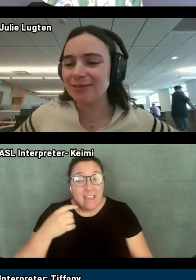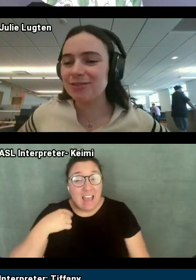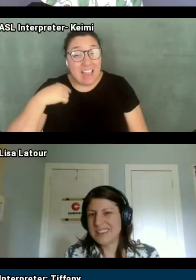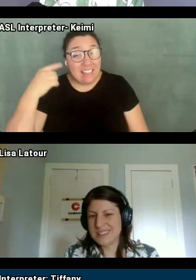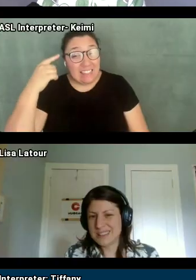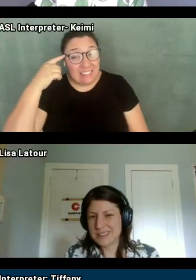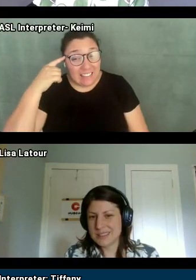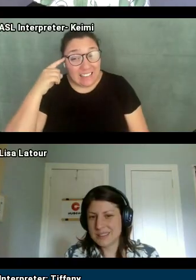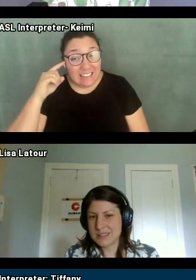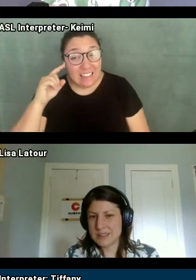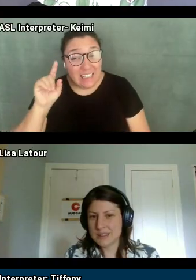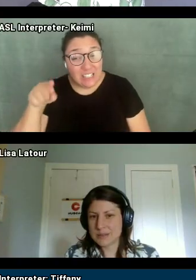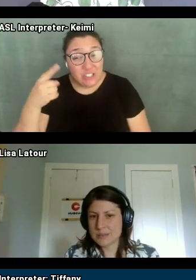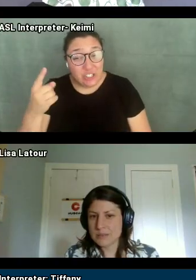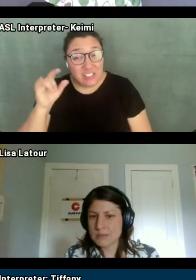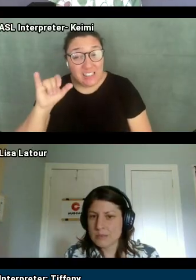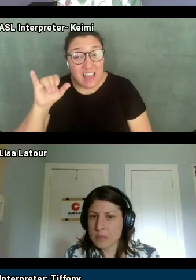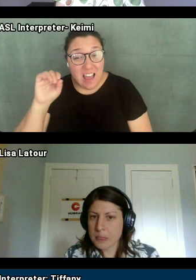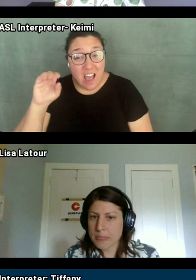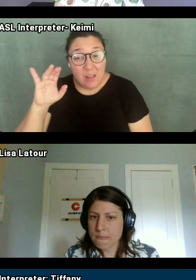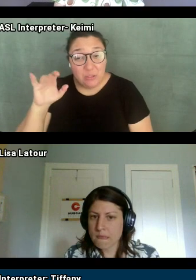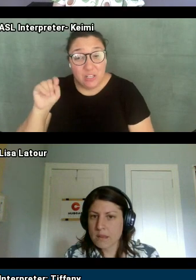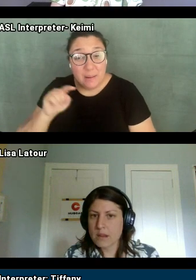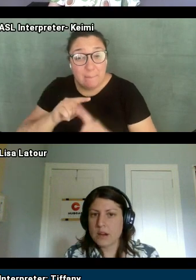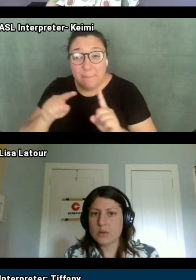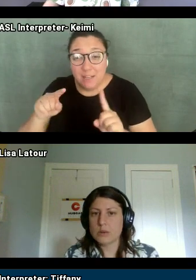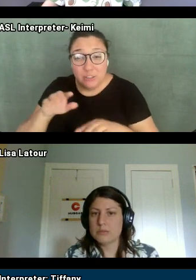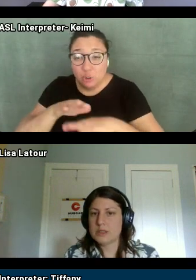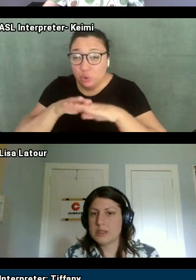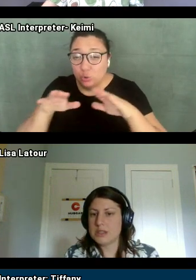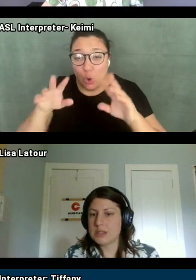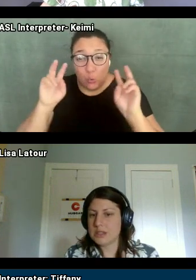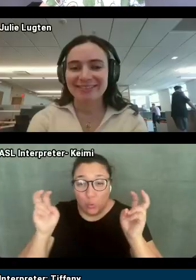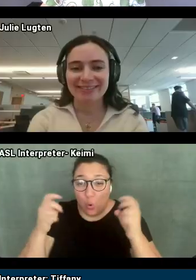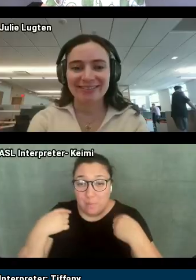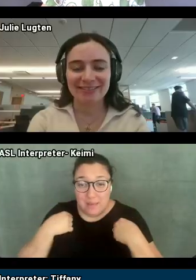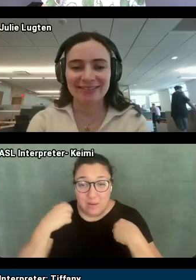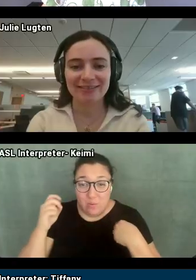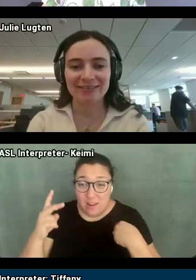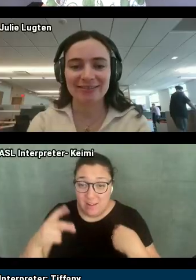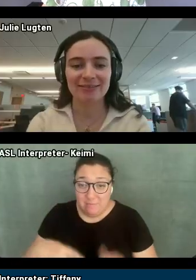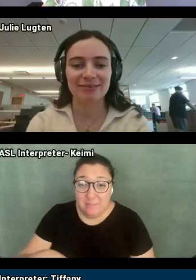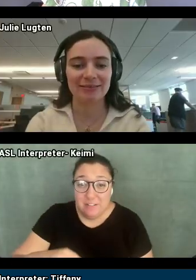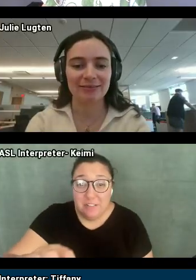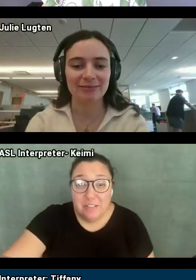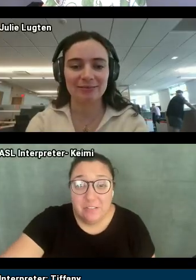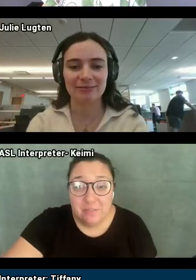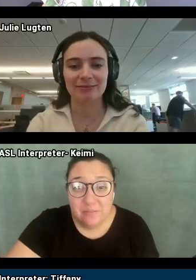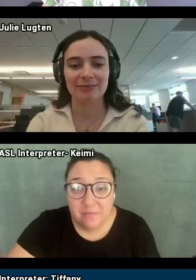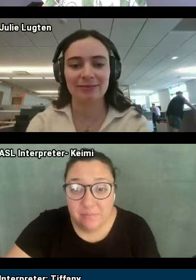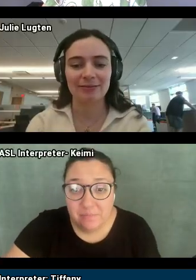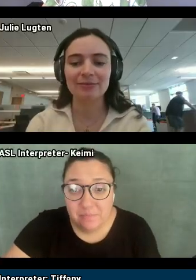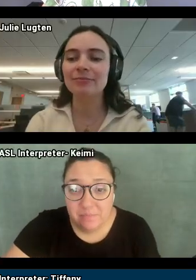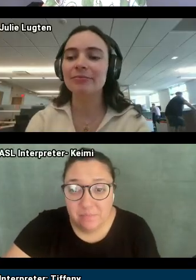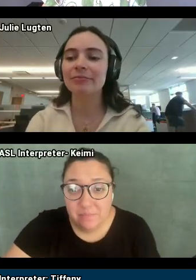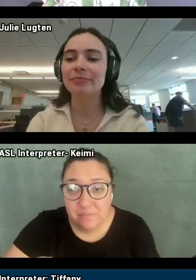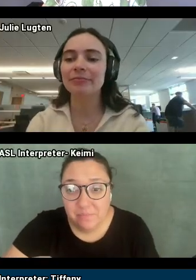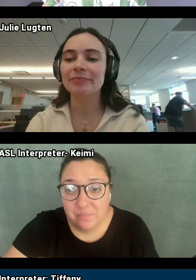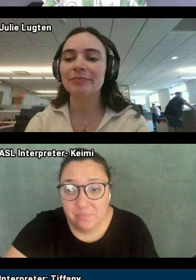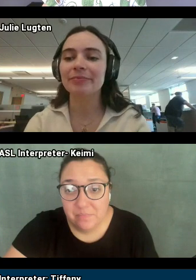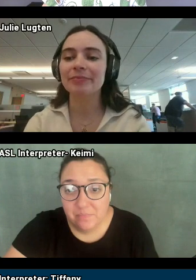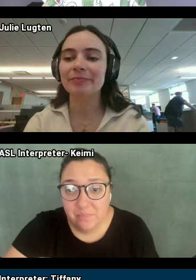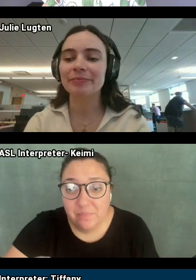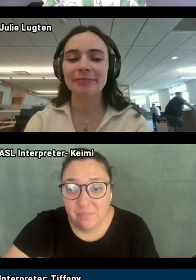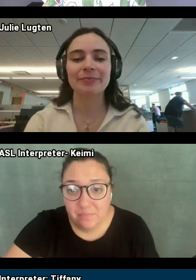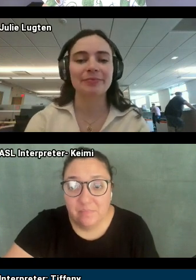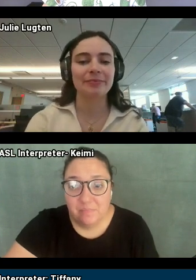but don't quote me on that. Okay. Oh, statistics. That's the wrong one. Yeah, I don't see